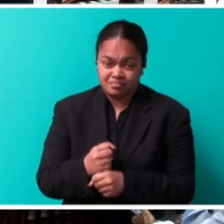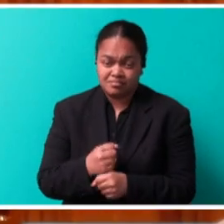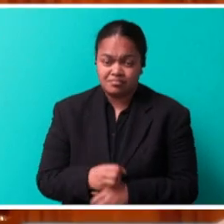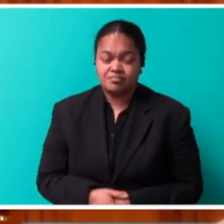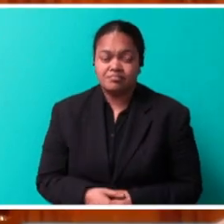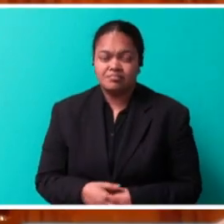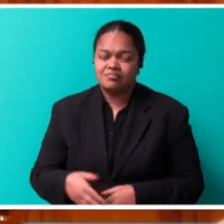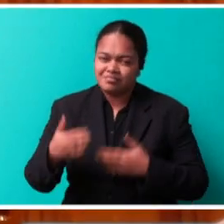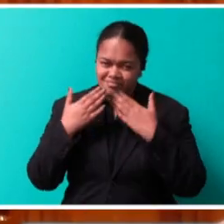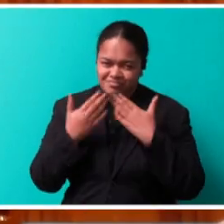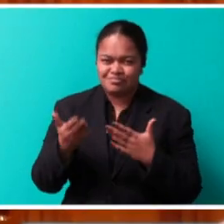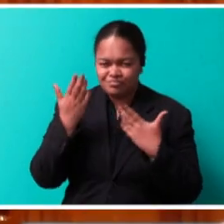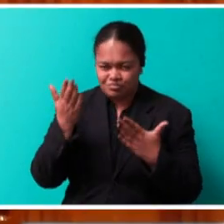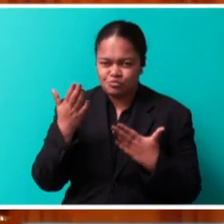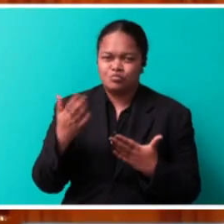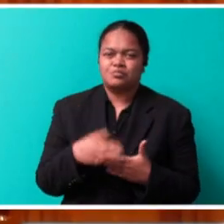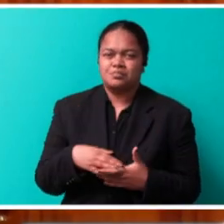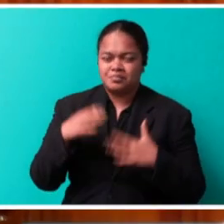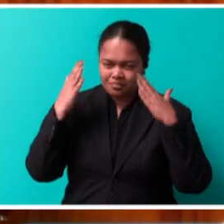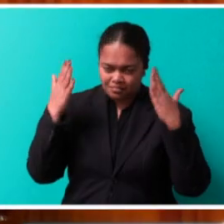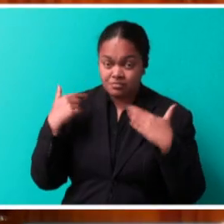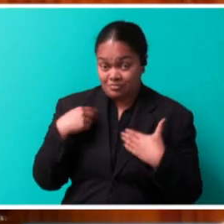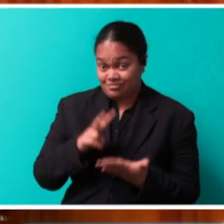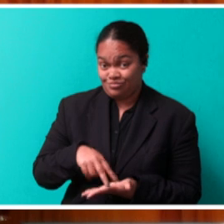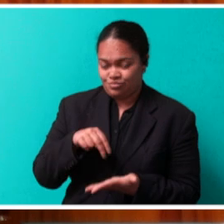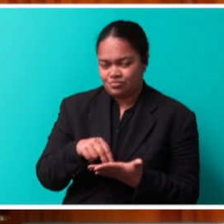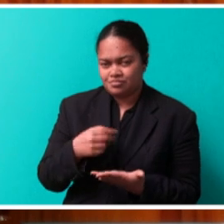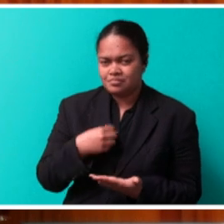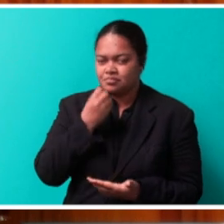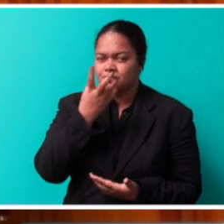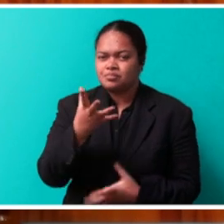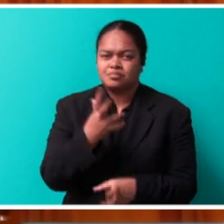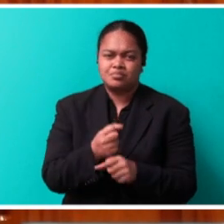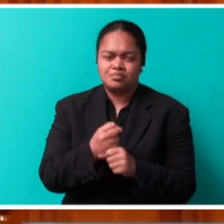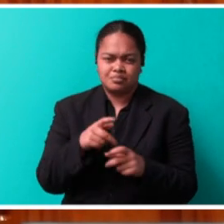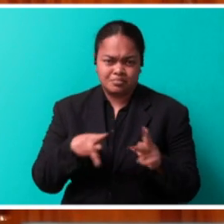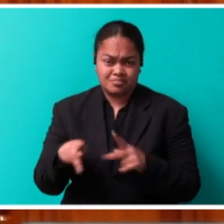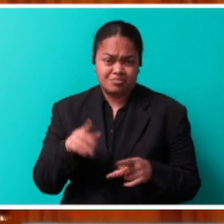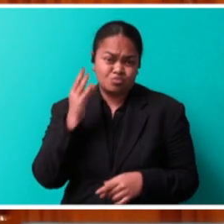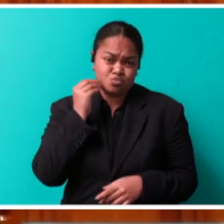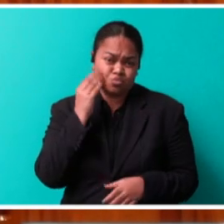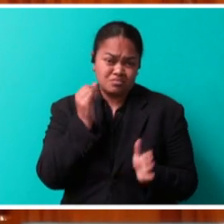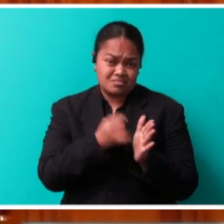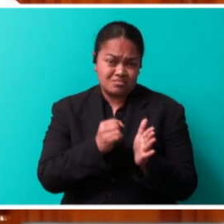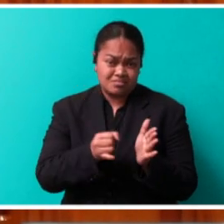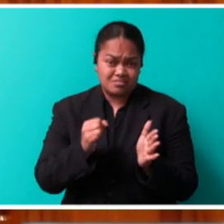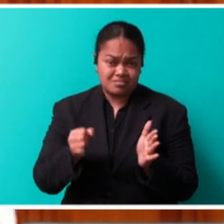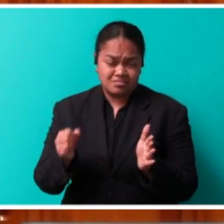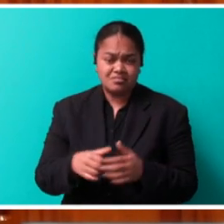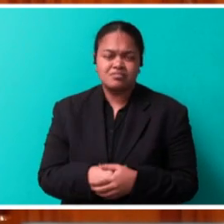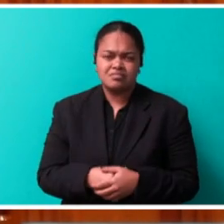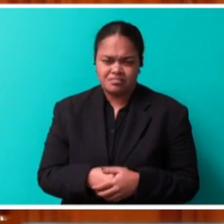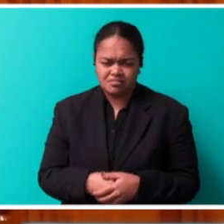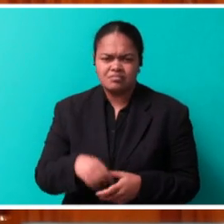Thank you, Honourable Speaker. Honourable Speaker, I rise to provide an update on the performance of the sugar industry and to outline